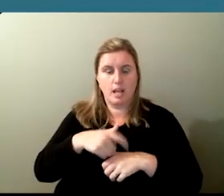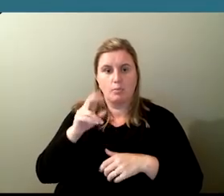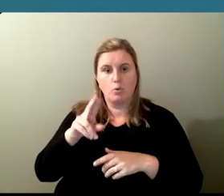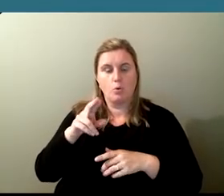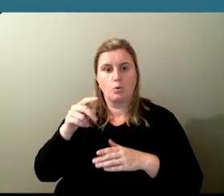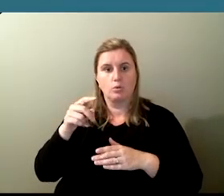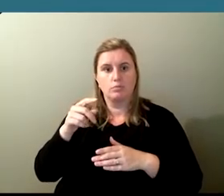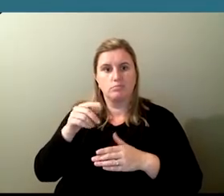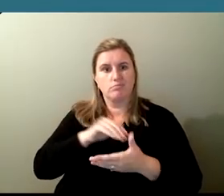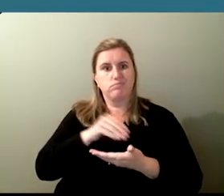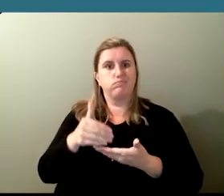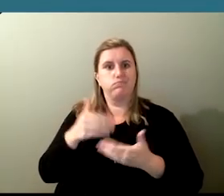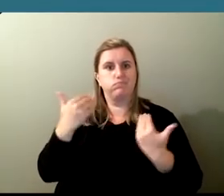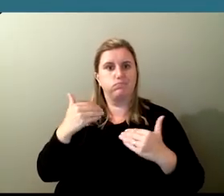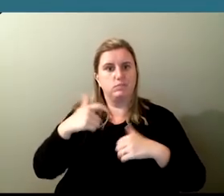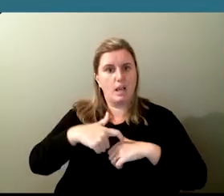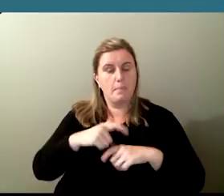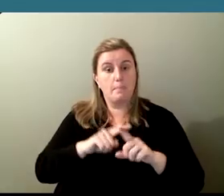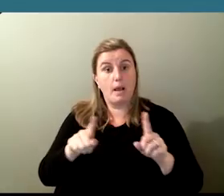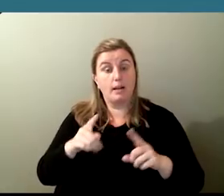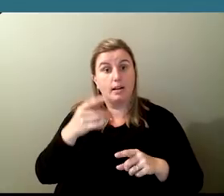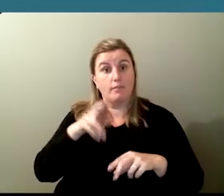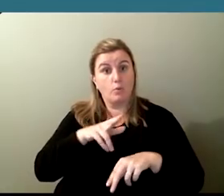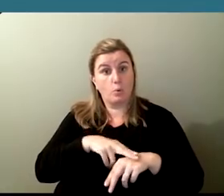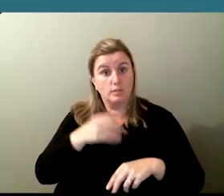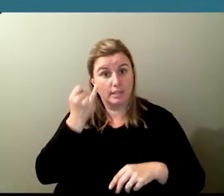time. Of course, if